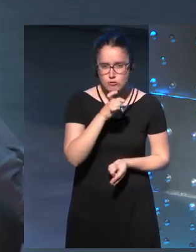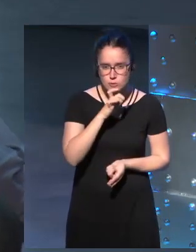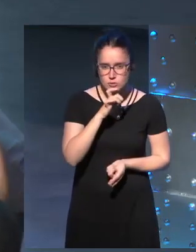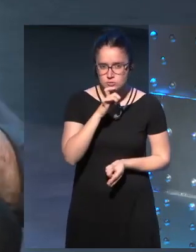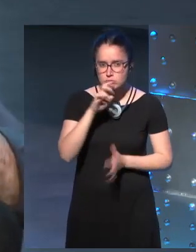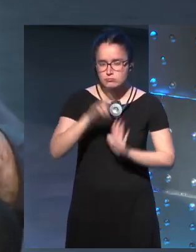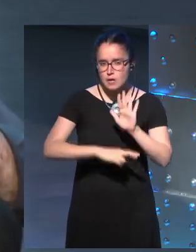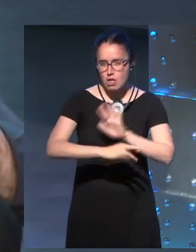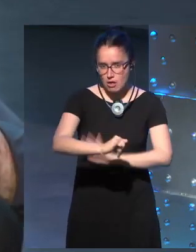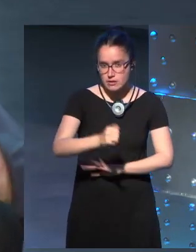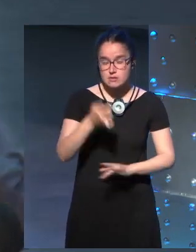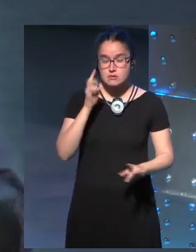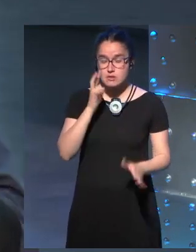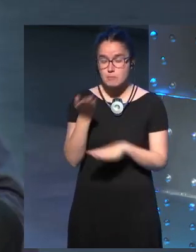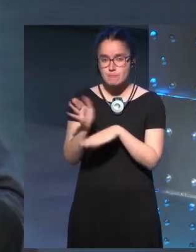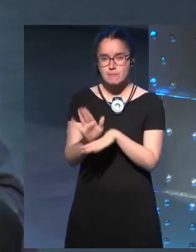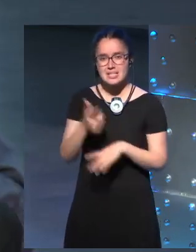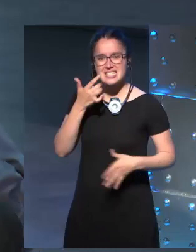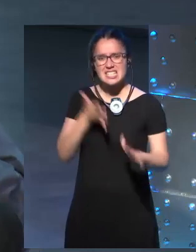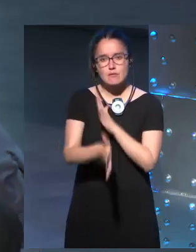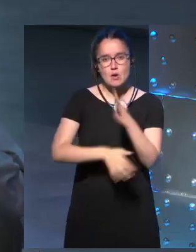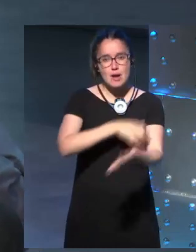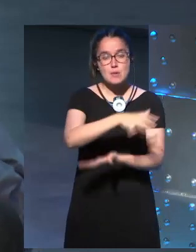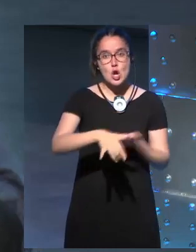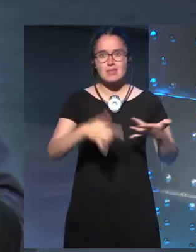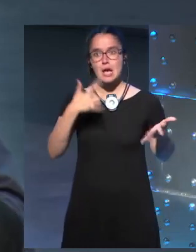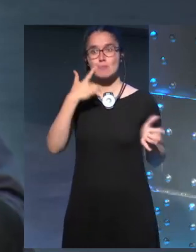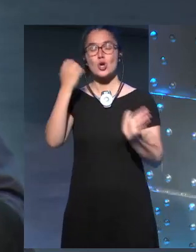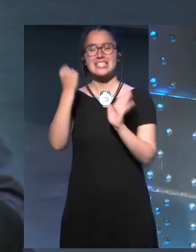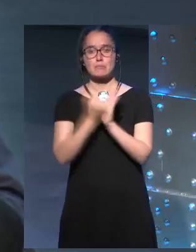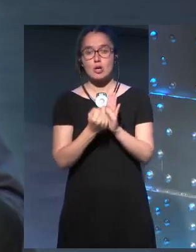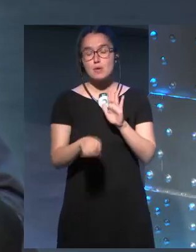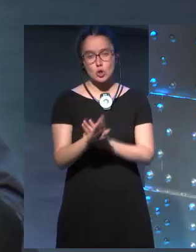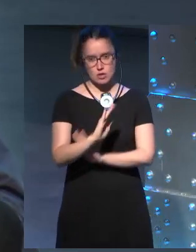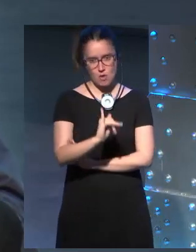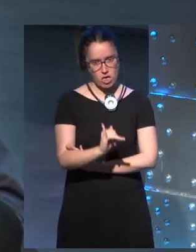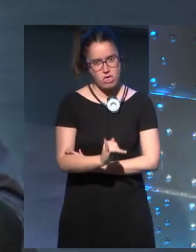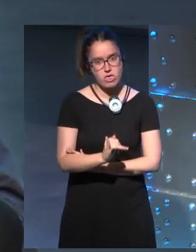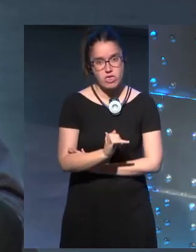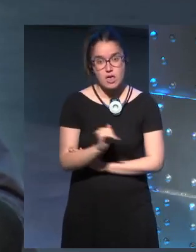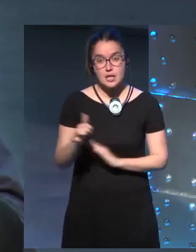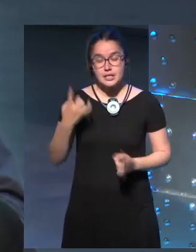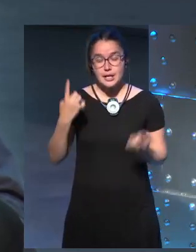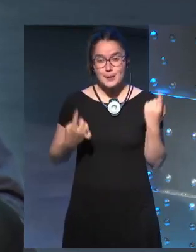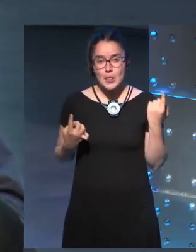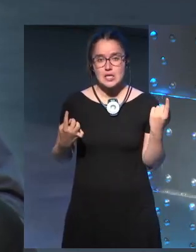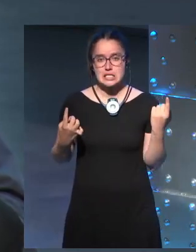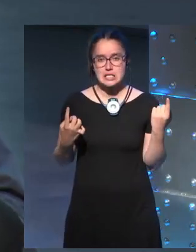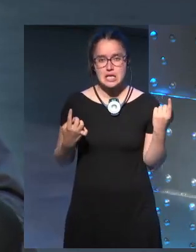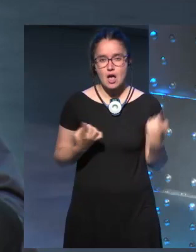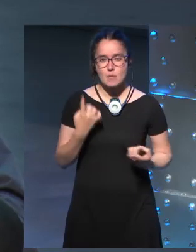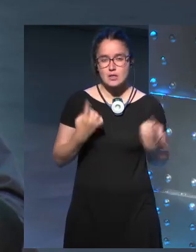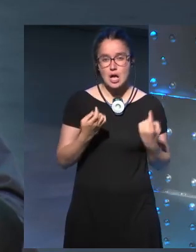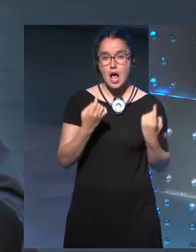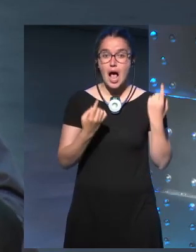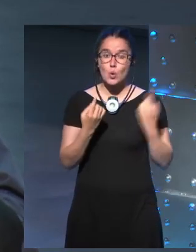Sure, symbolized, it's a symbolic violence, but still it's there. And sometimes very great players